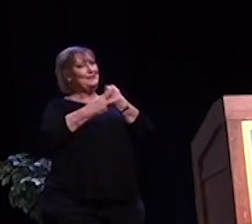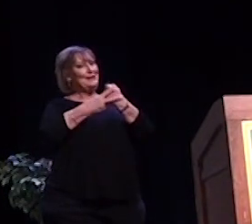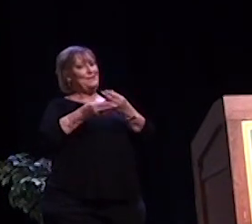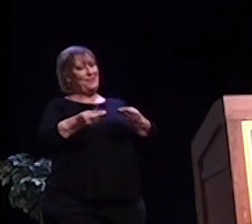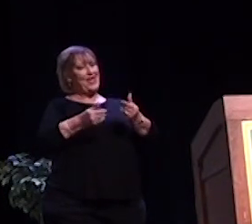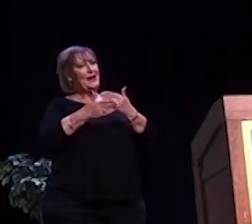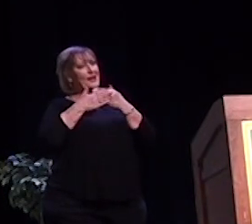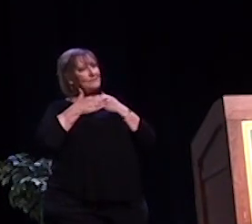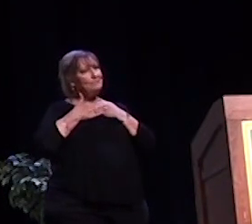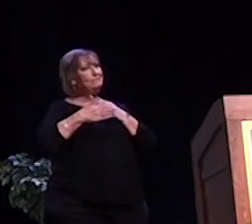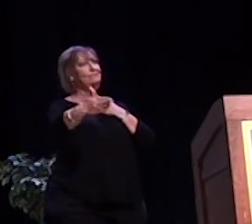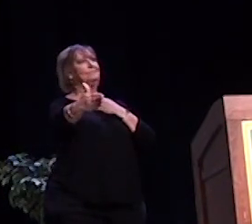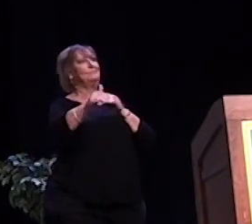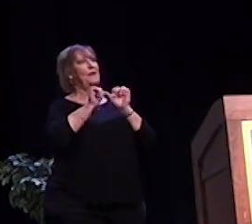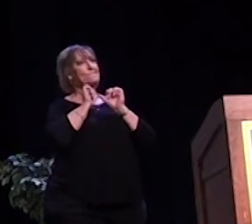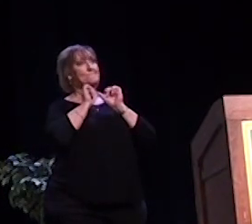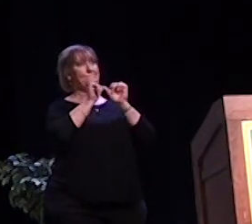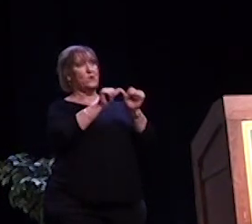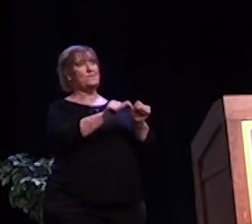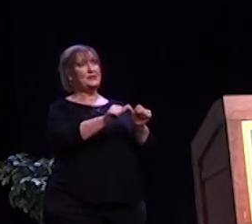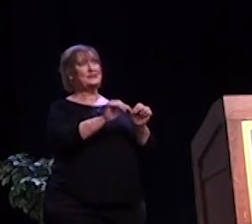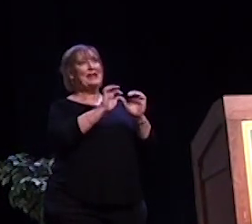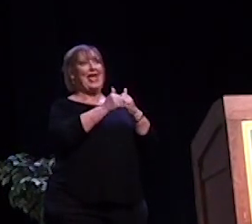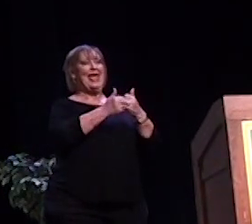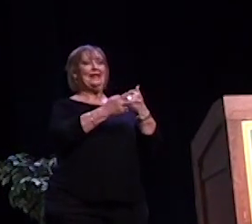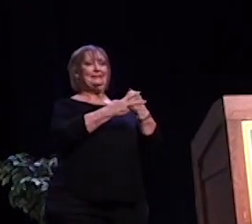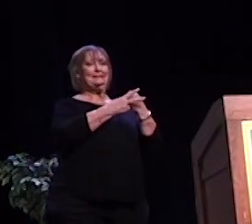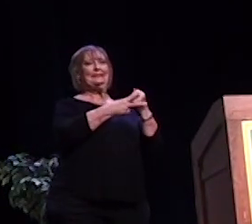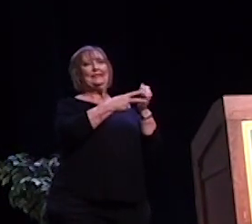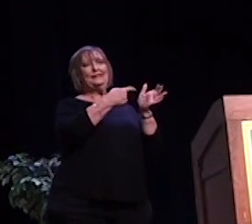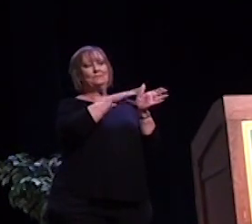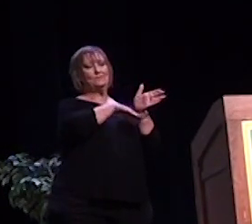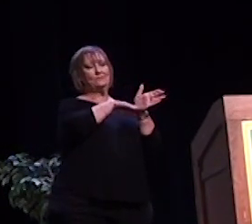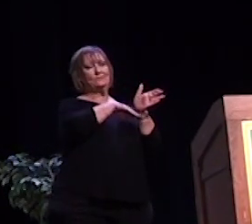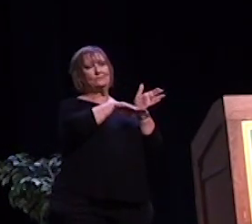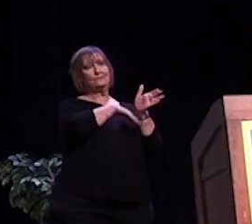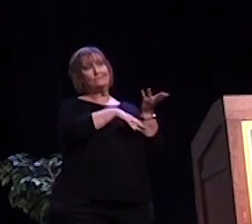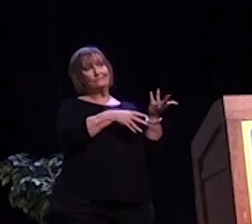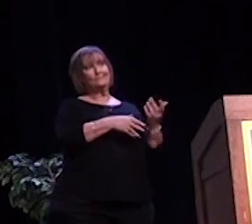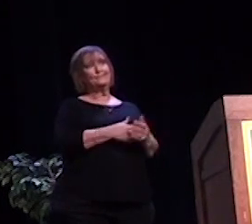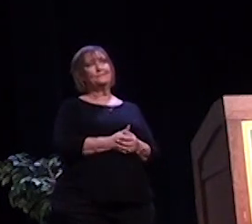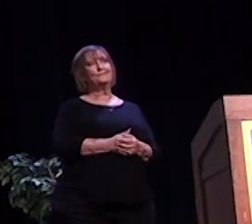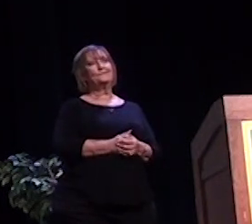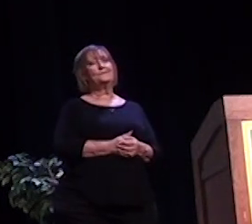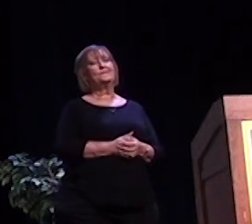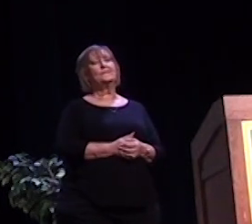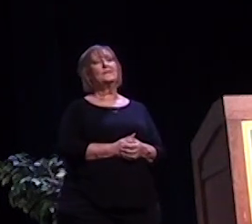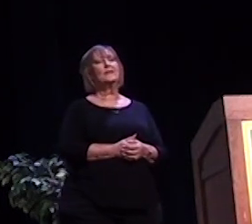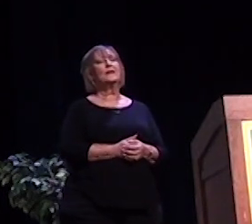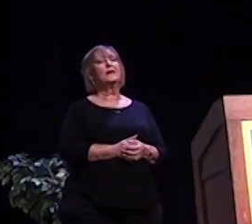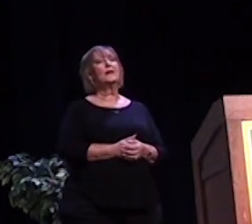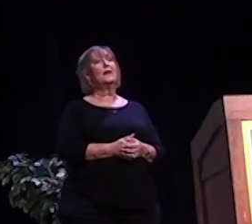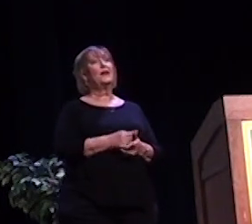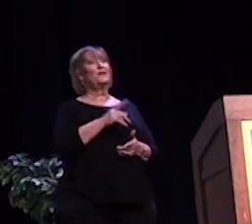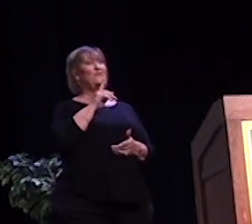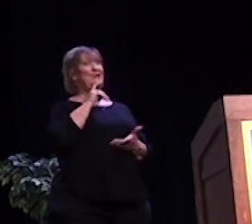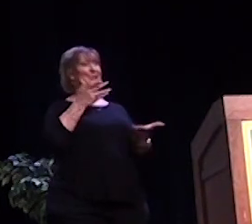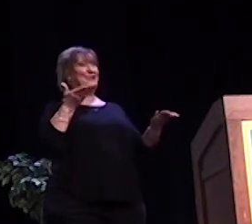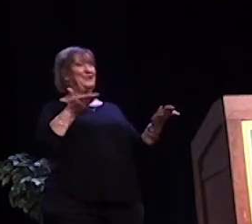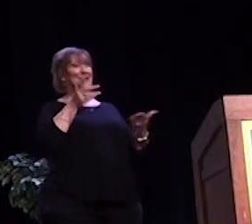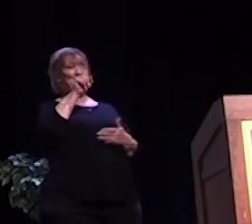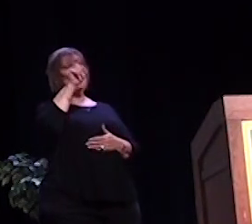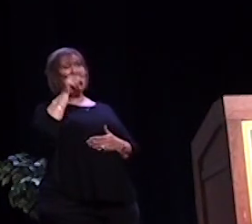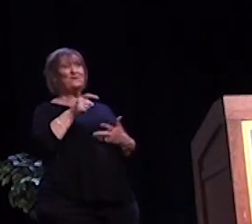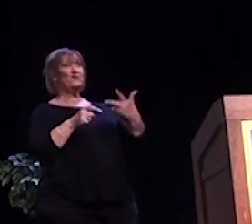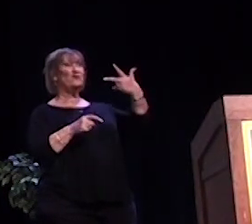community operate and keeping the rents affordable. Believe it or not, there are only 3 in the state of Texas,